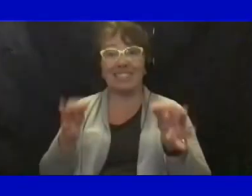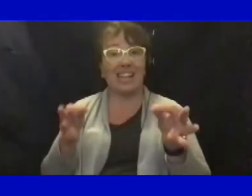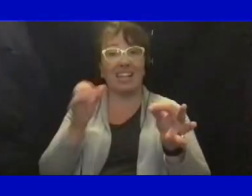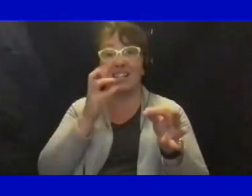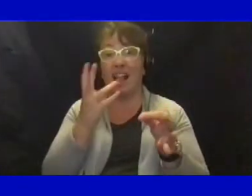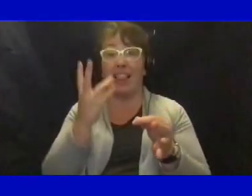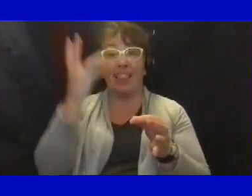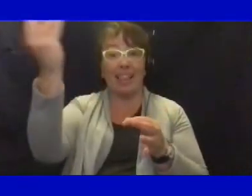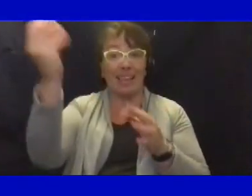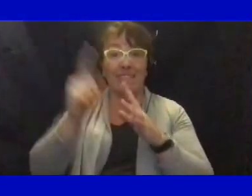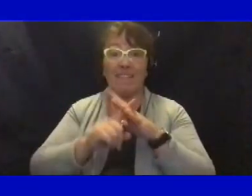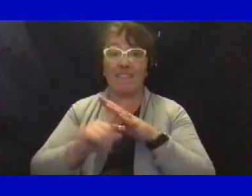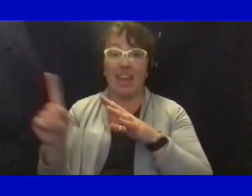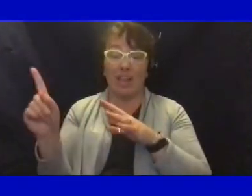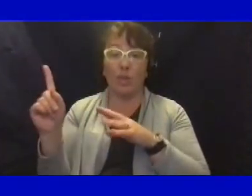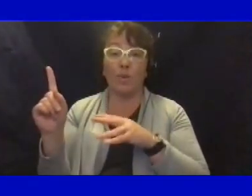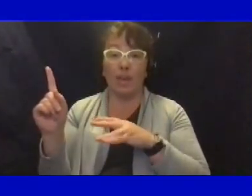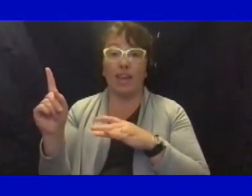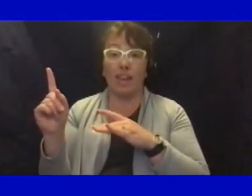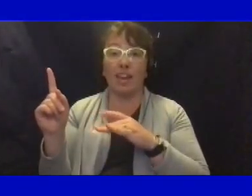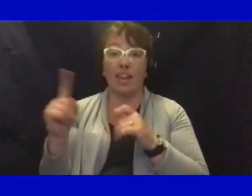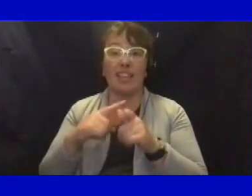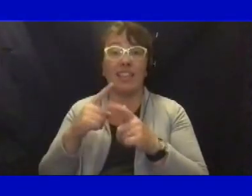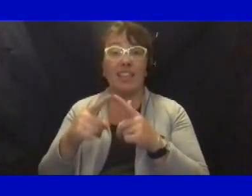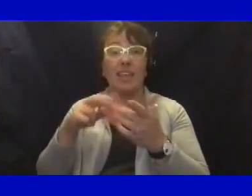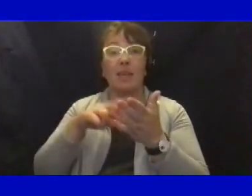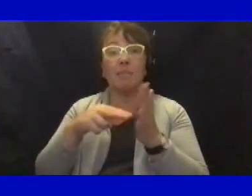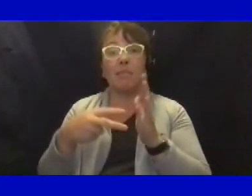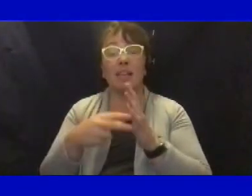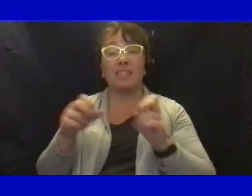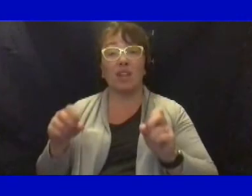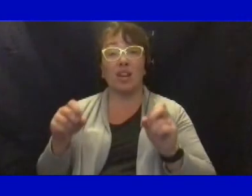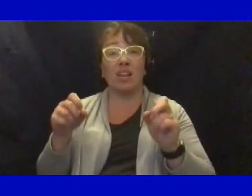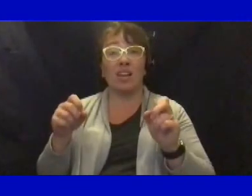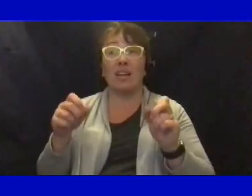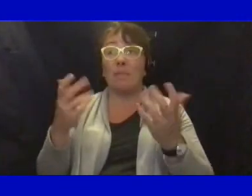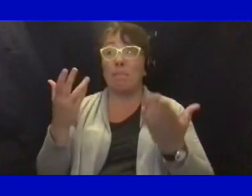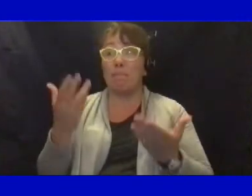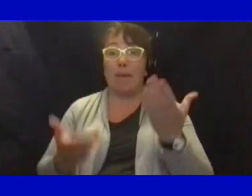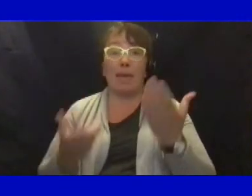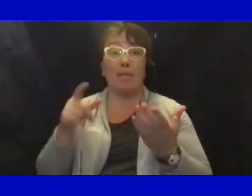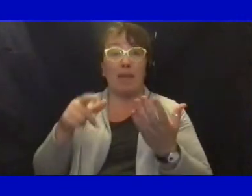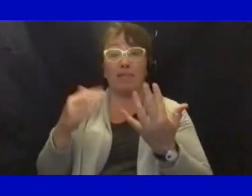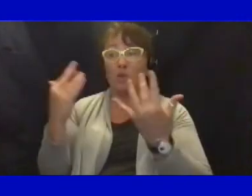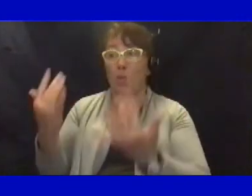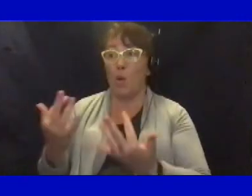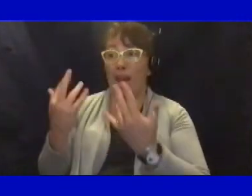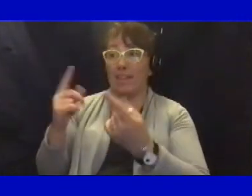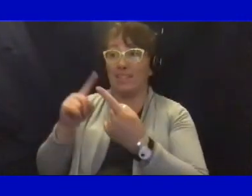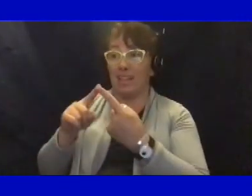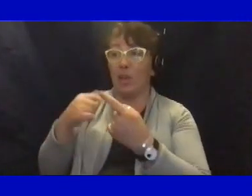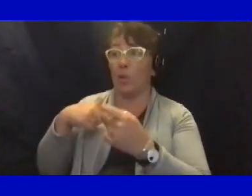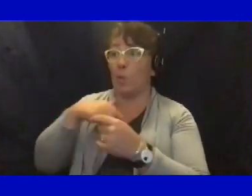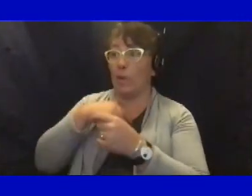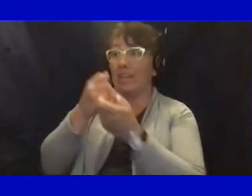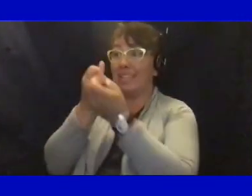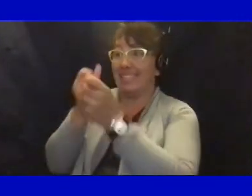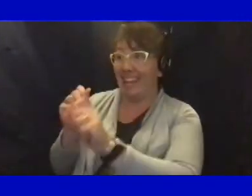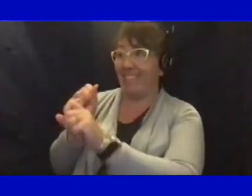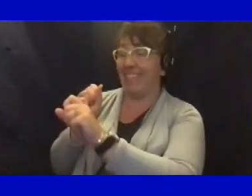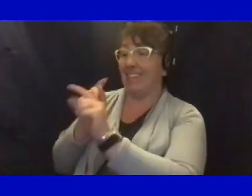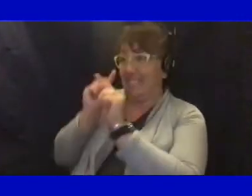evacuate, there's a chance that you might have to wait until we can get in, until the mud stops